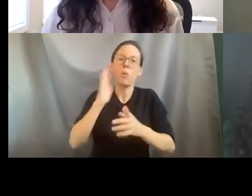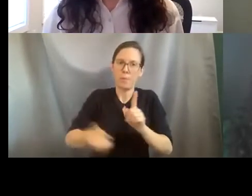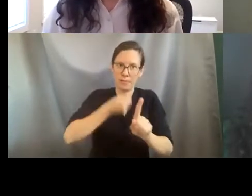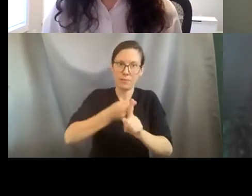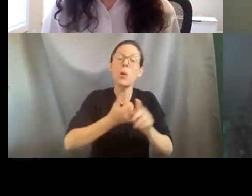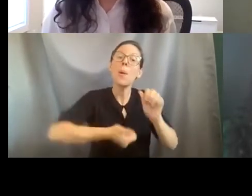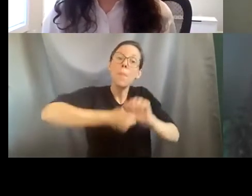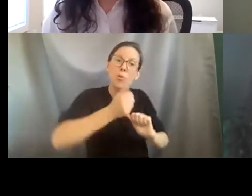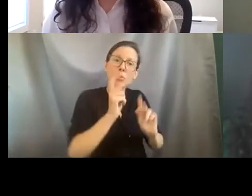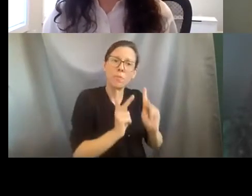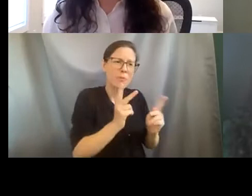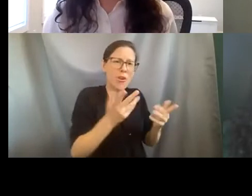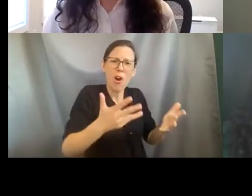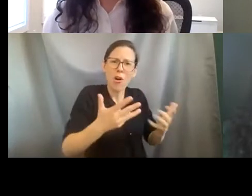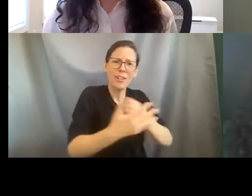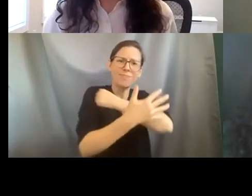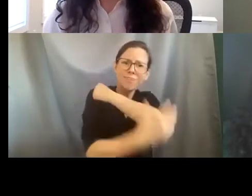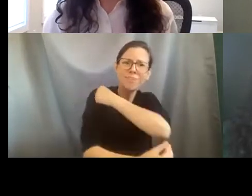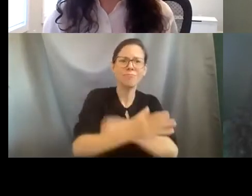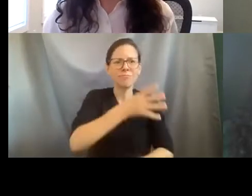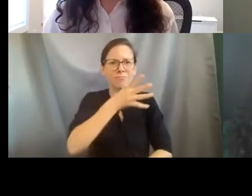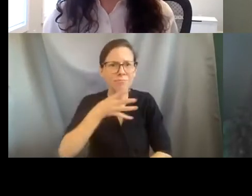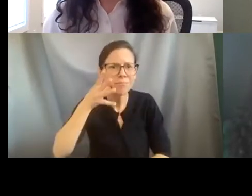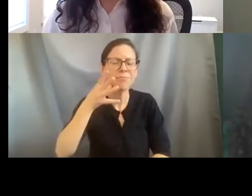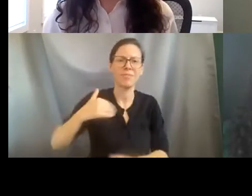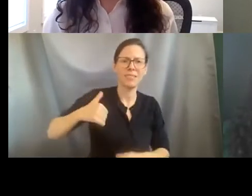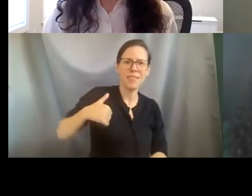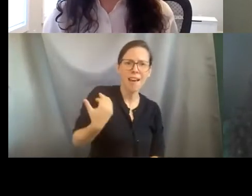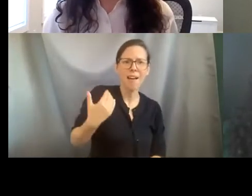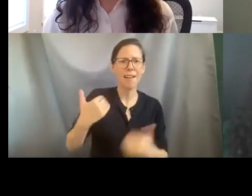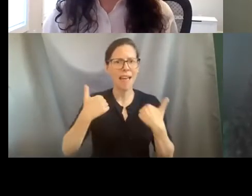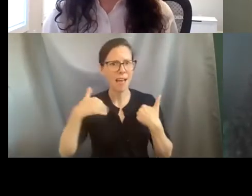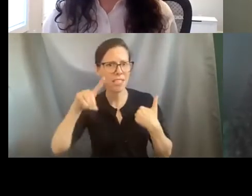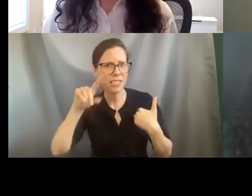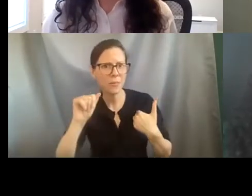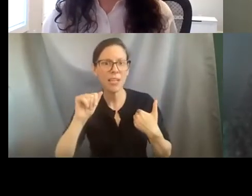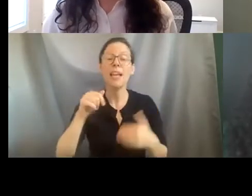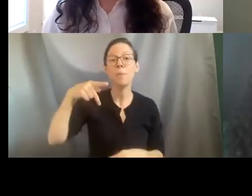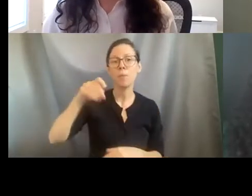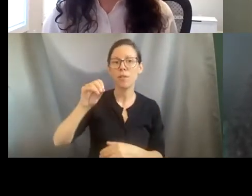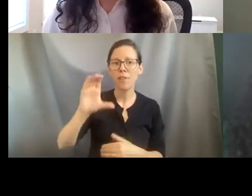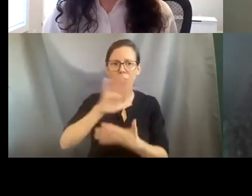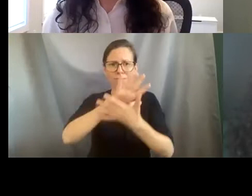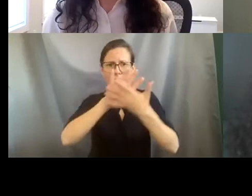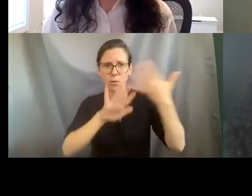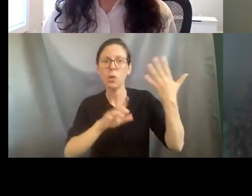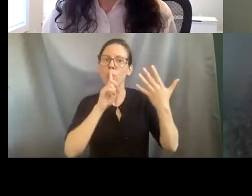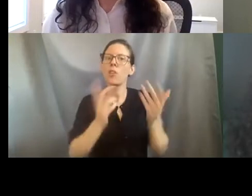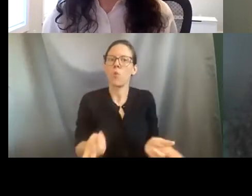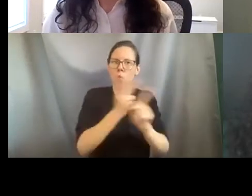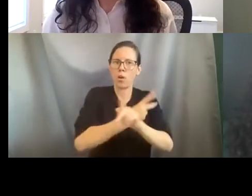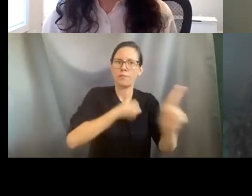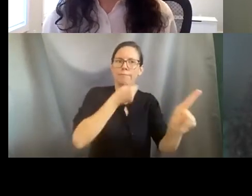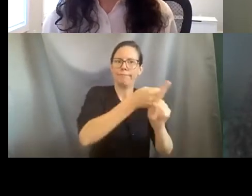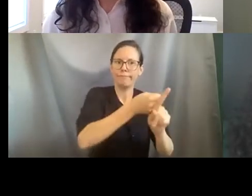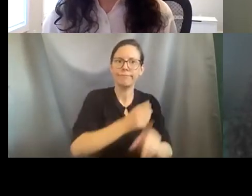margins, lower income, rural, young, disabled, and people of color will be the most